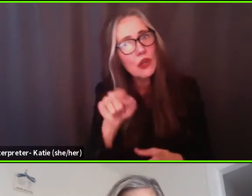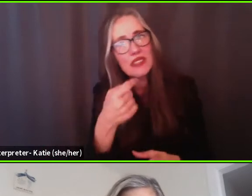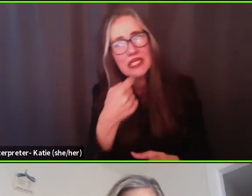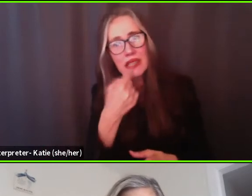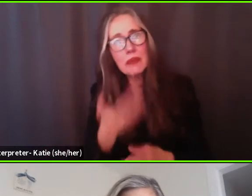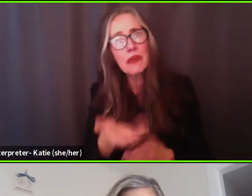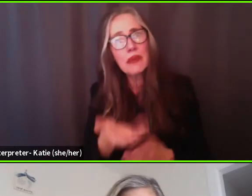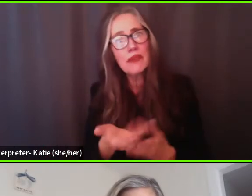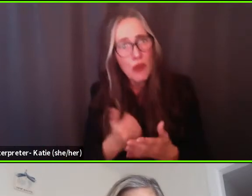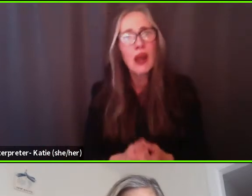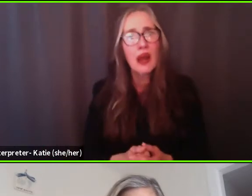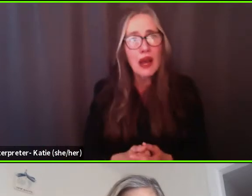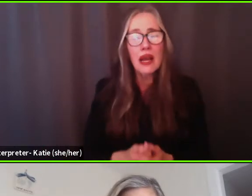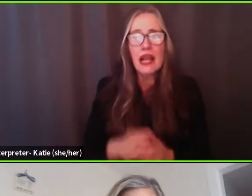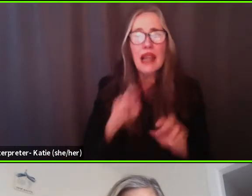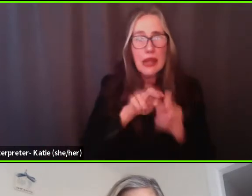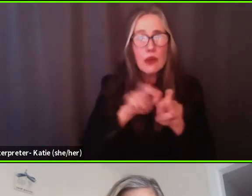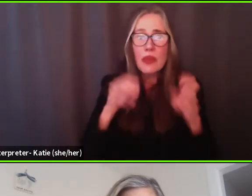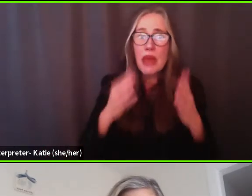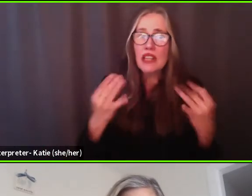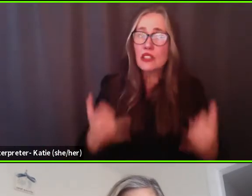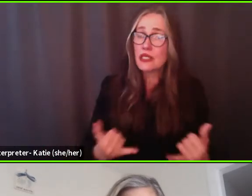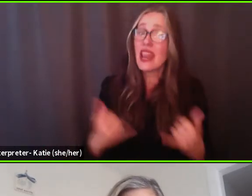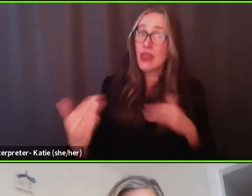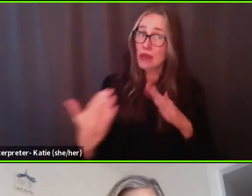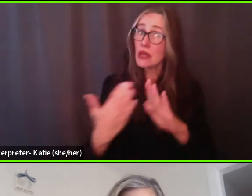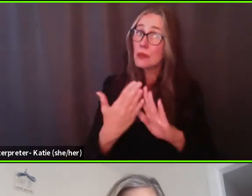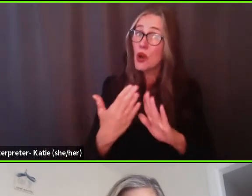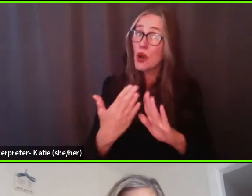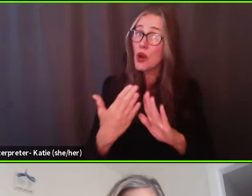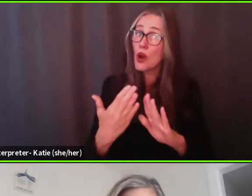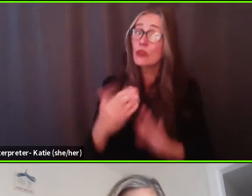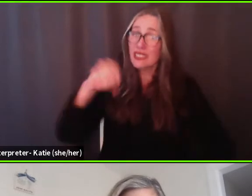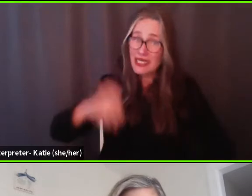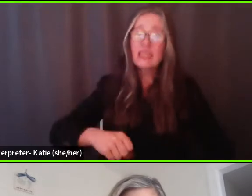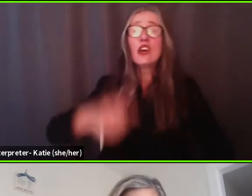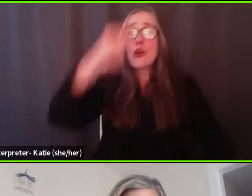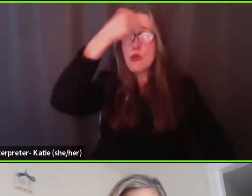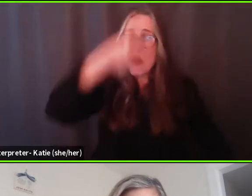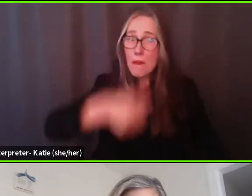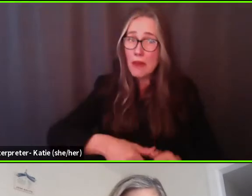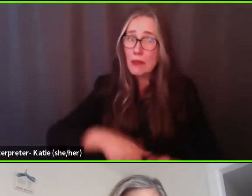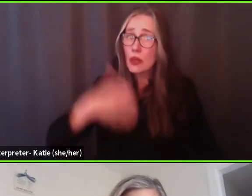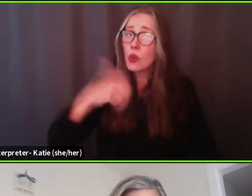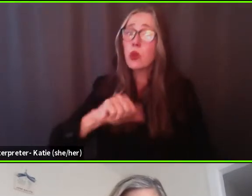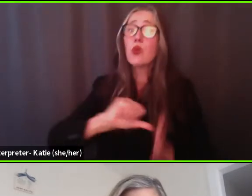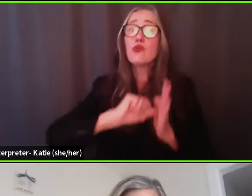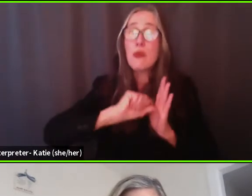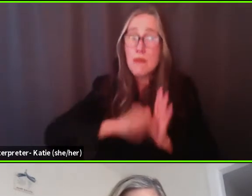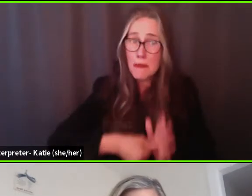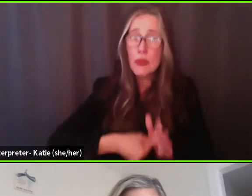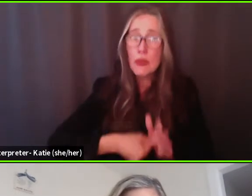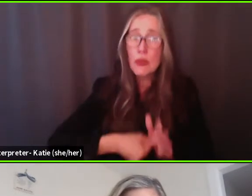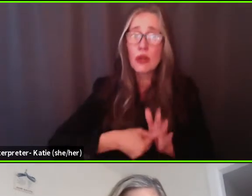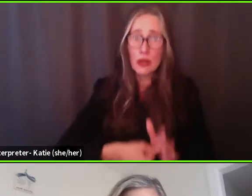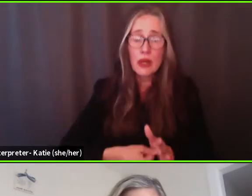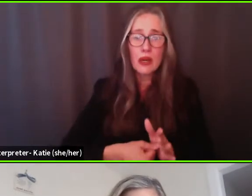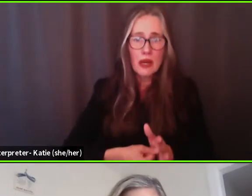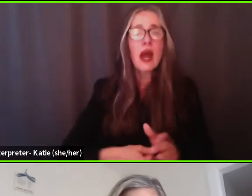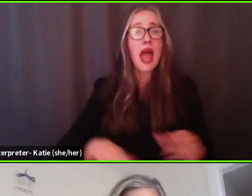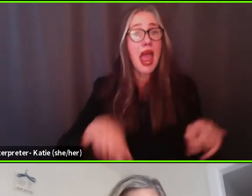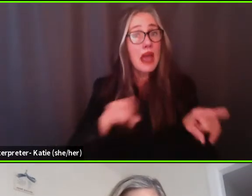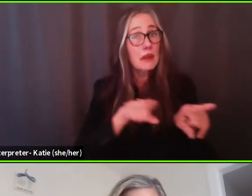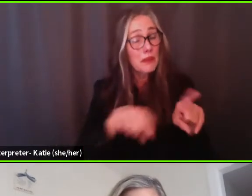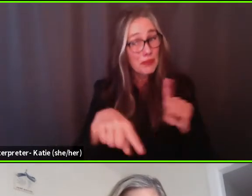again in the panel today is is one approach the other is to um you know to talk more let's talk more about lobbying uh